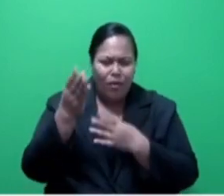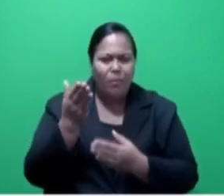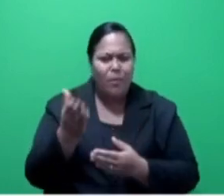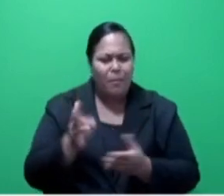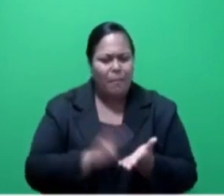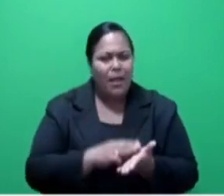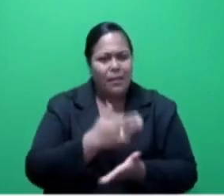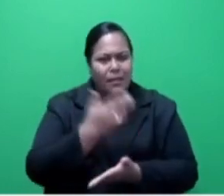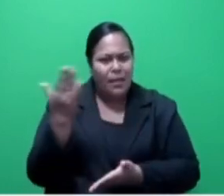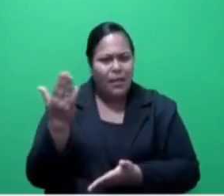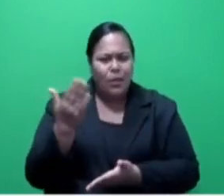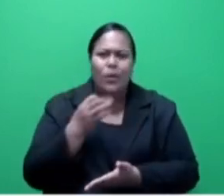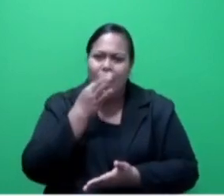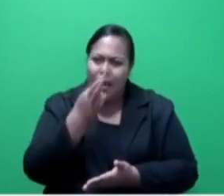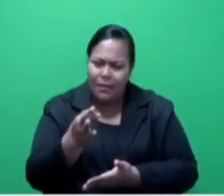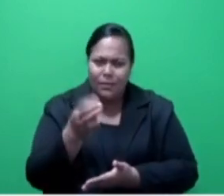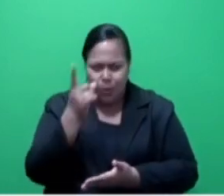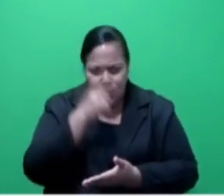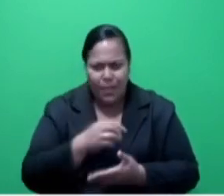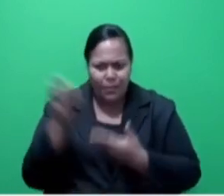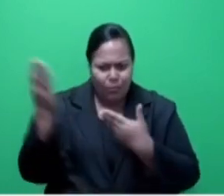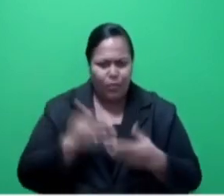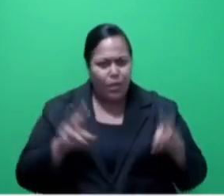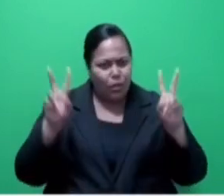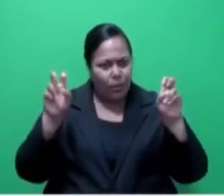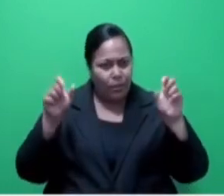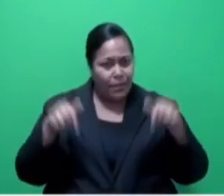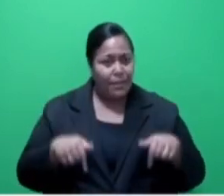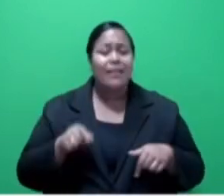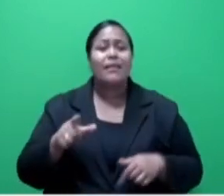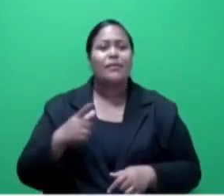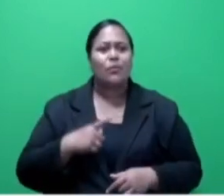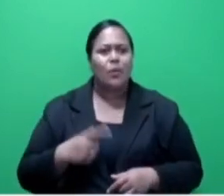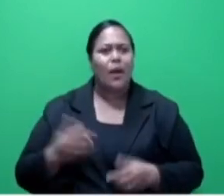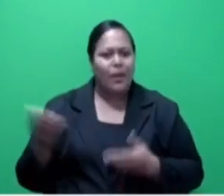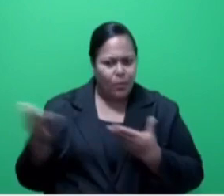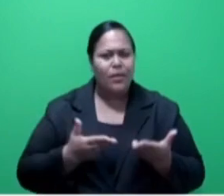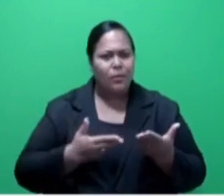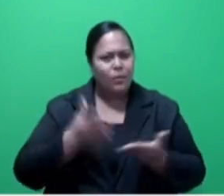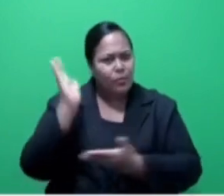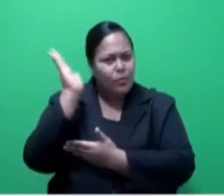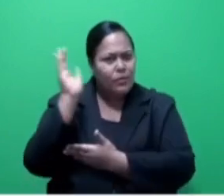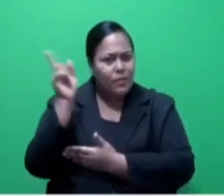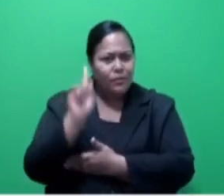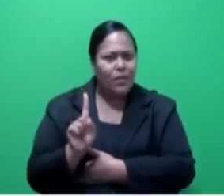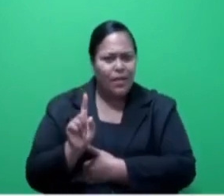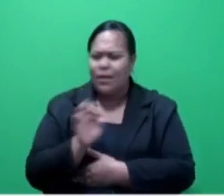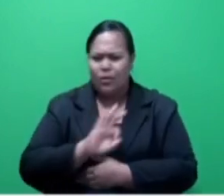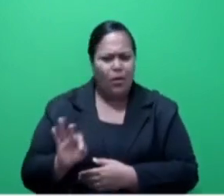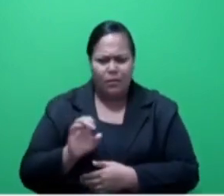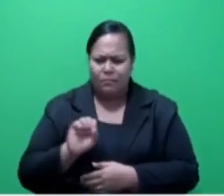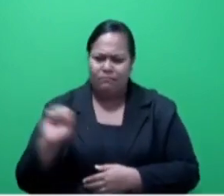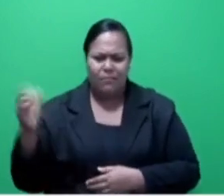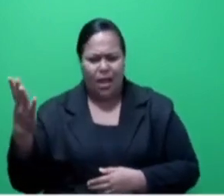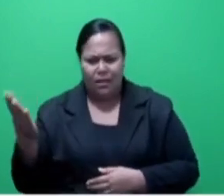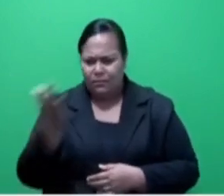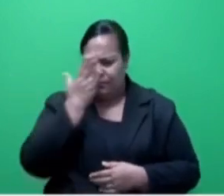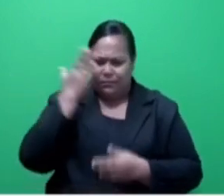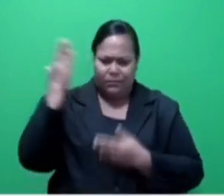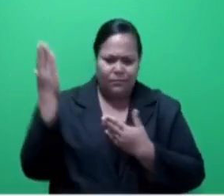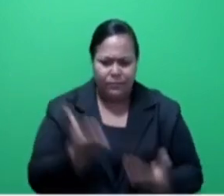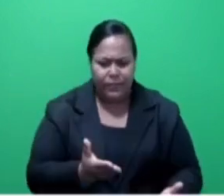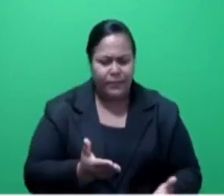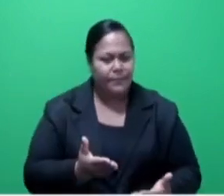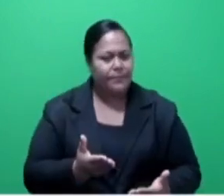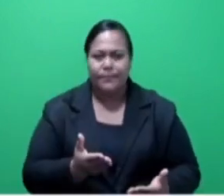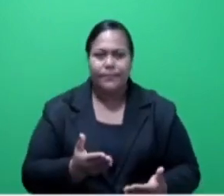Monday, 48-hour notification. That's why it's being presented today. So it's not any sort of, quick draw McGraw sort of